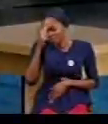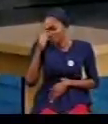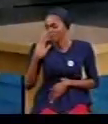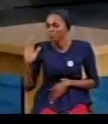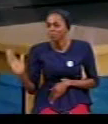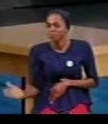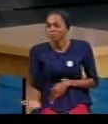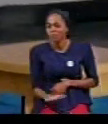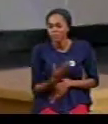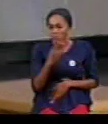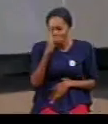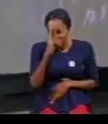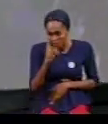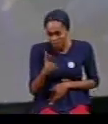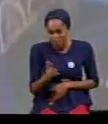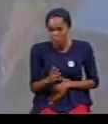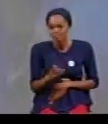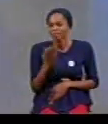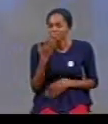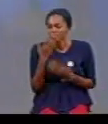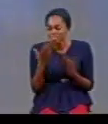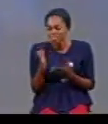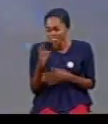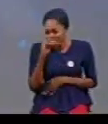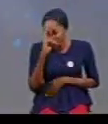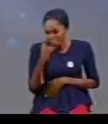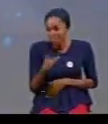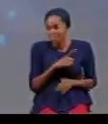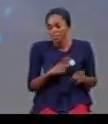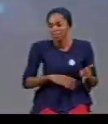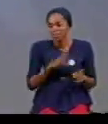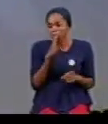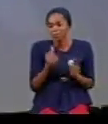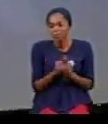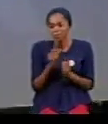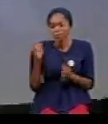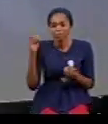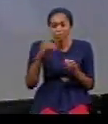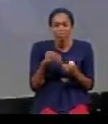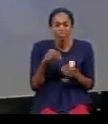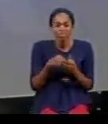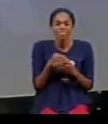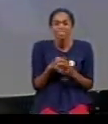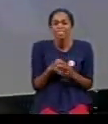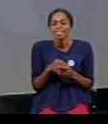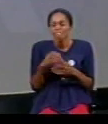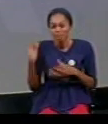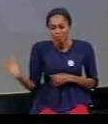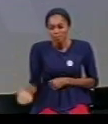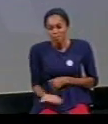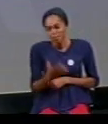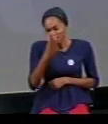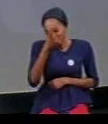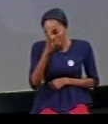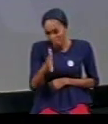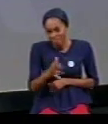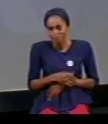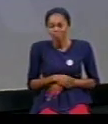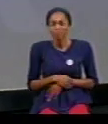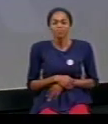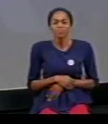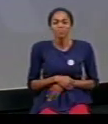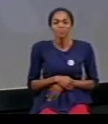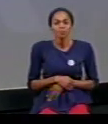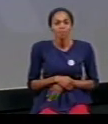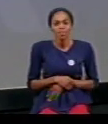are welcome, sir. Thank you very much, sir. The Lord be with you more and more, sir. You're welcome, sir. Our daddy is not